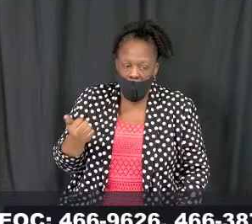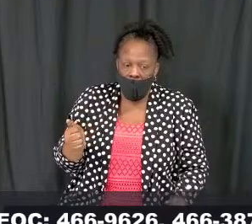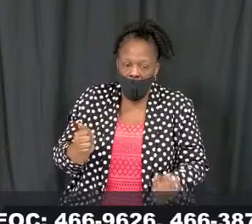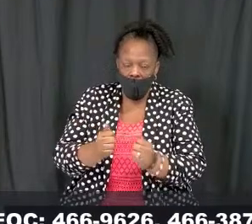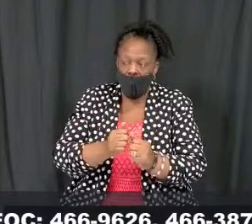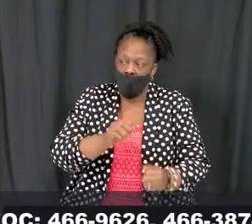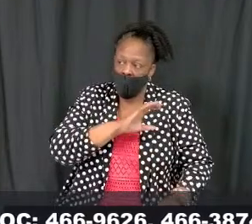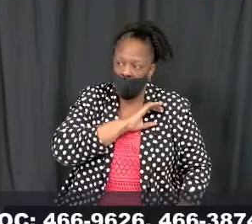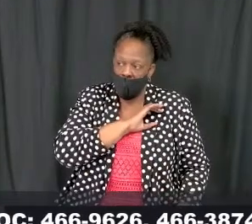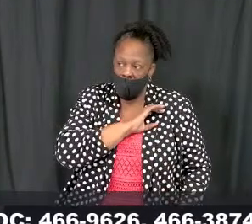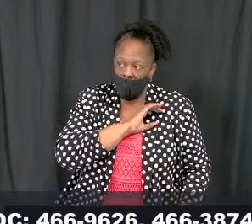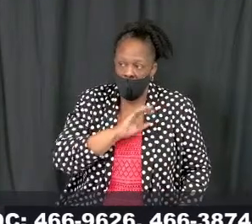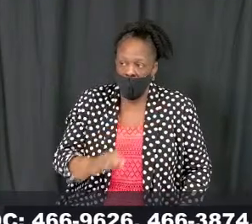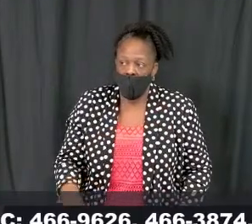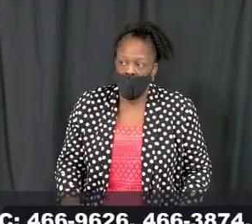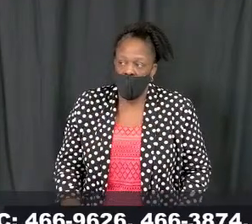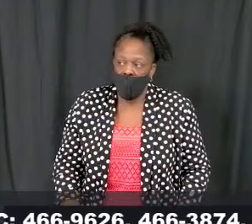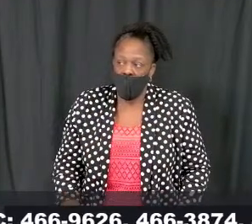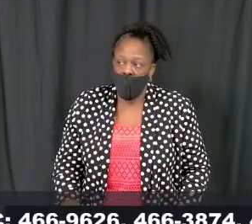forces,